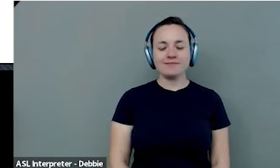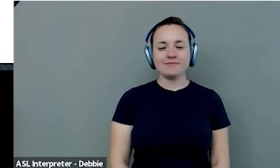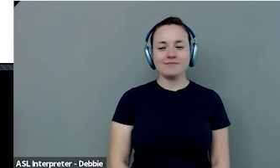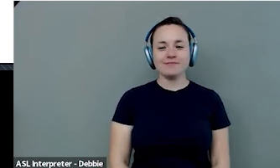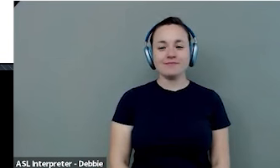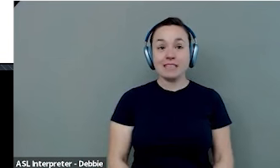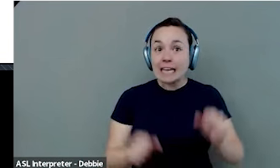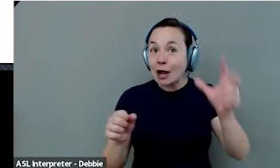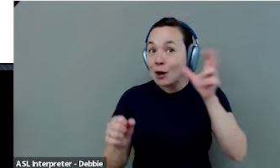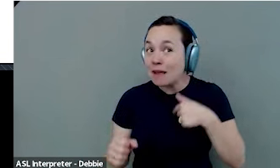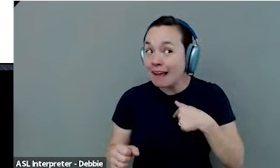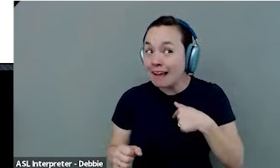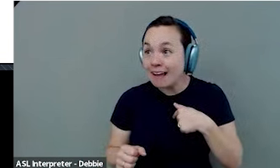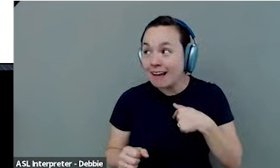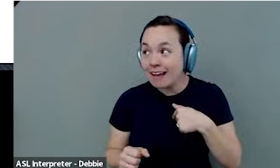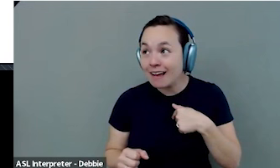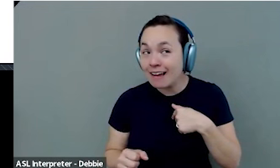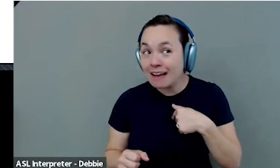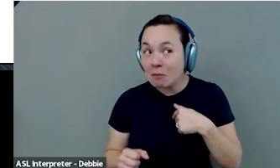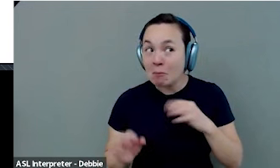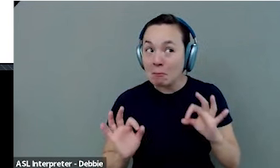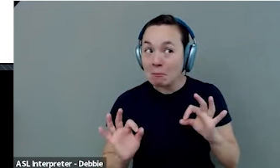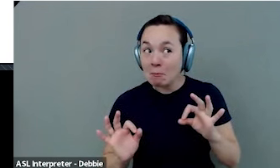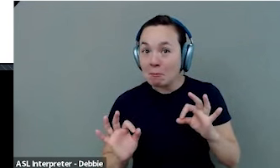Can you hear me? That worked.